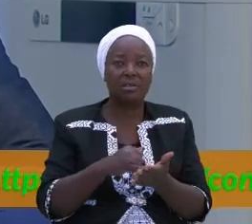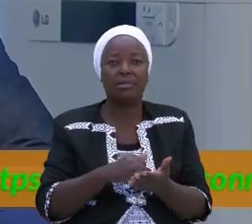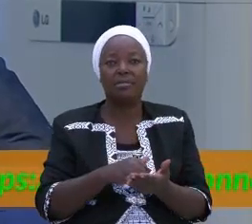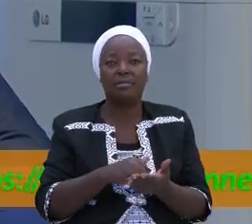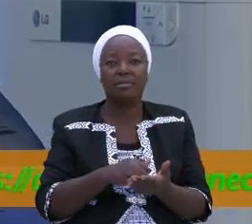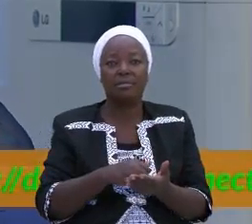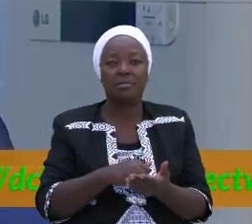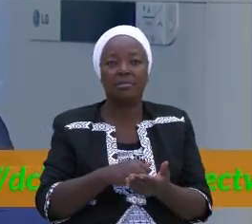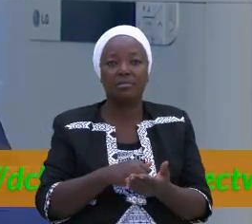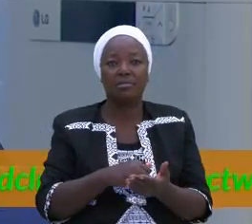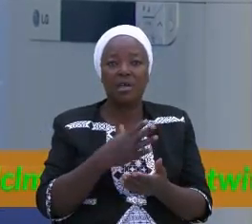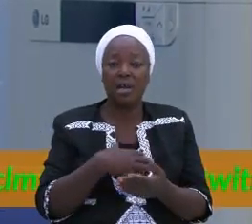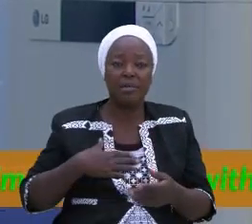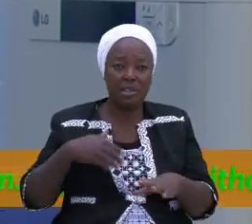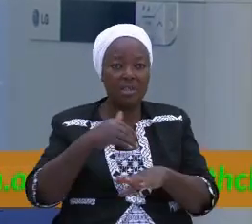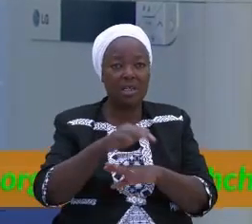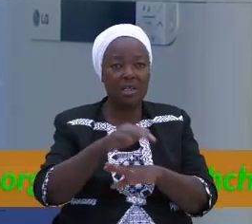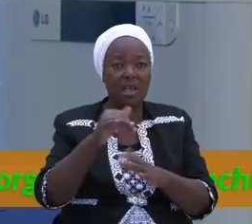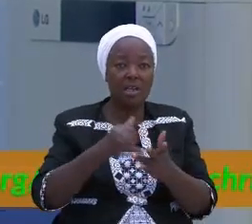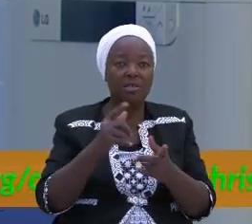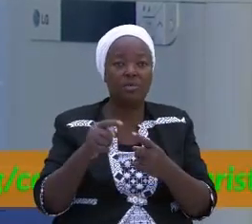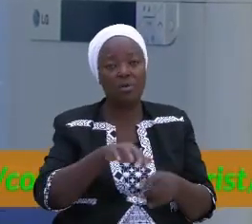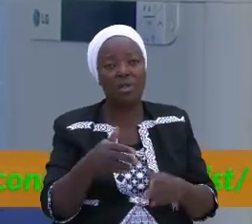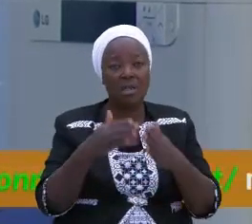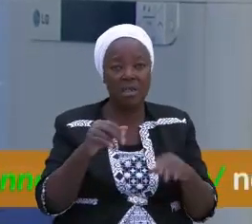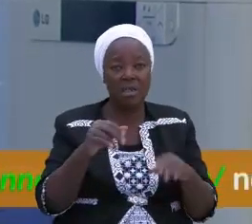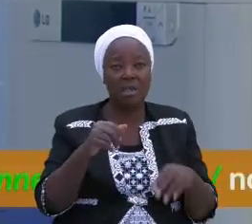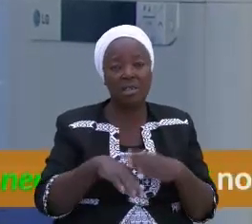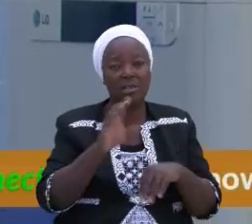And saying to the supervisors for collation.